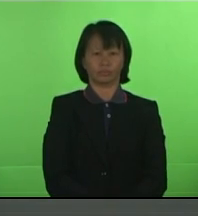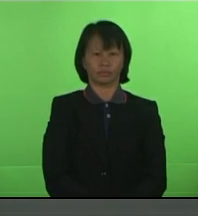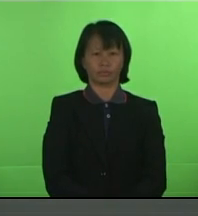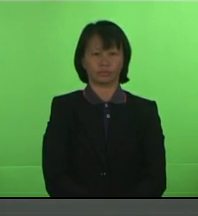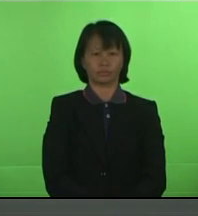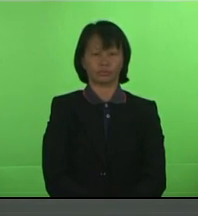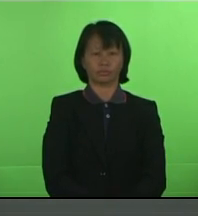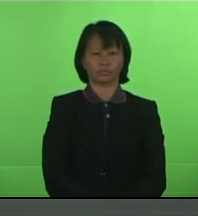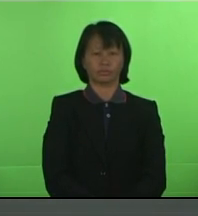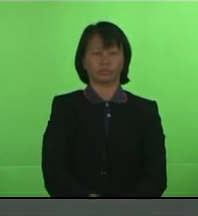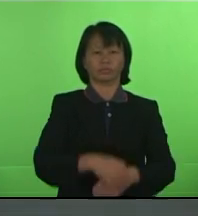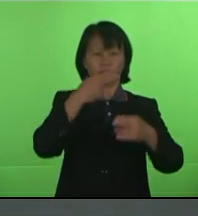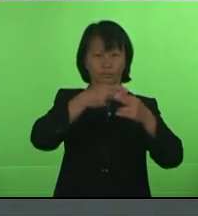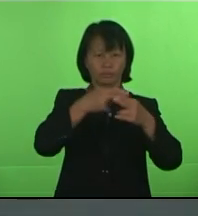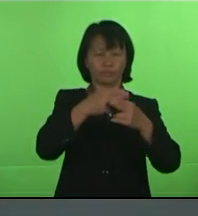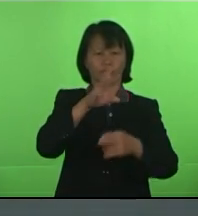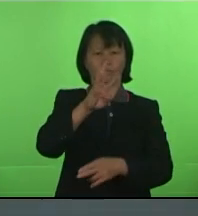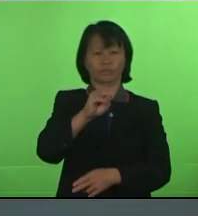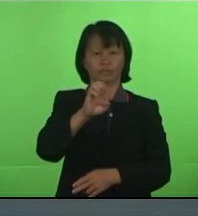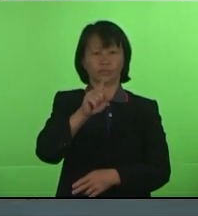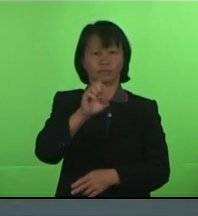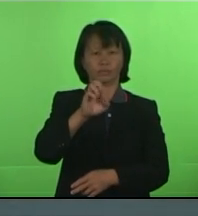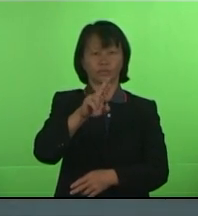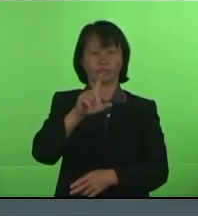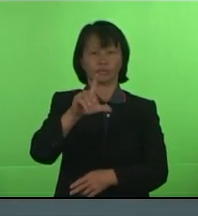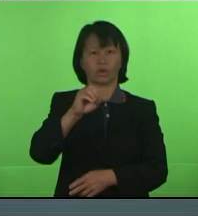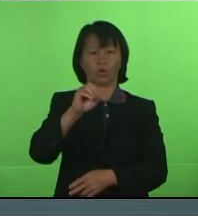or methodology, okay?